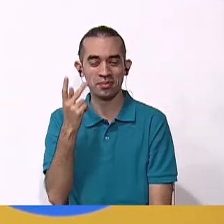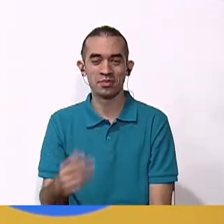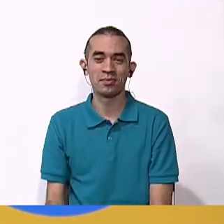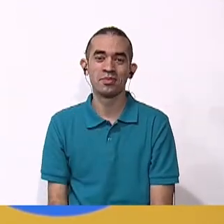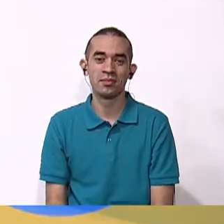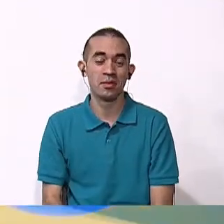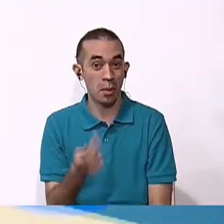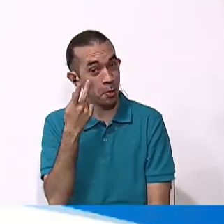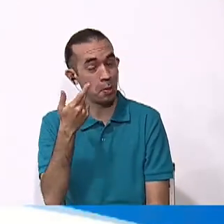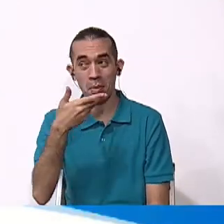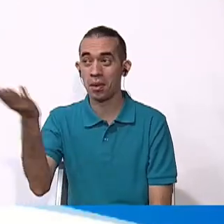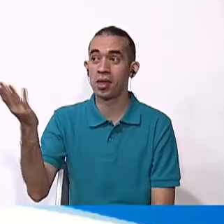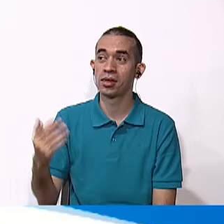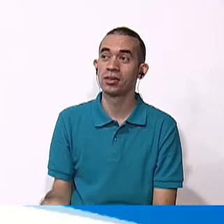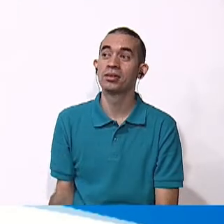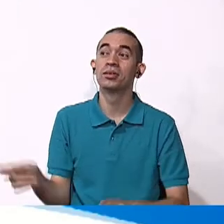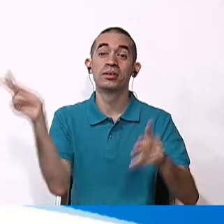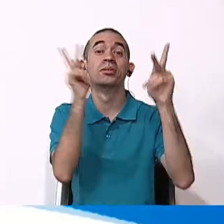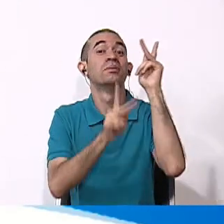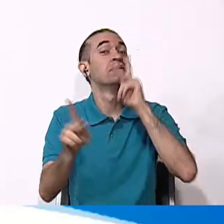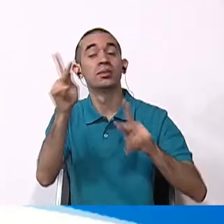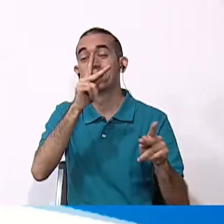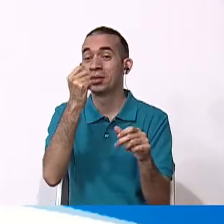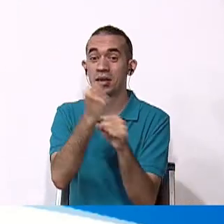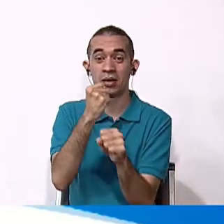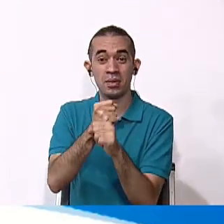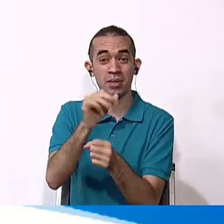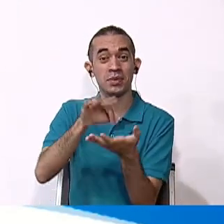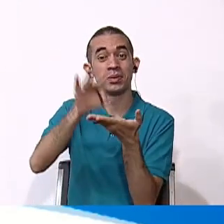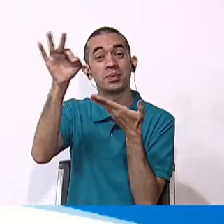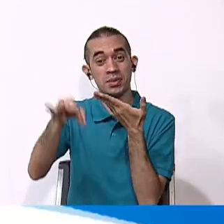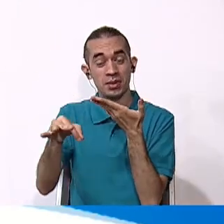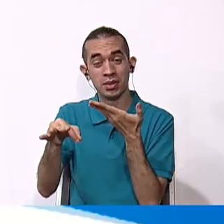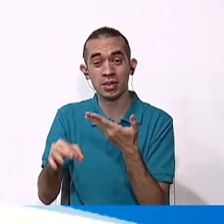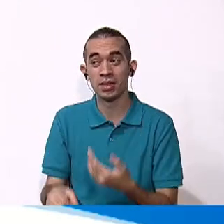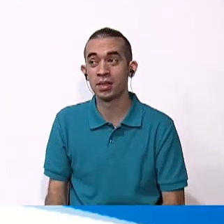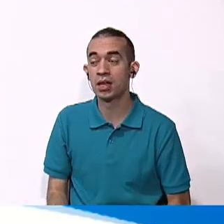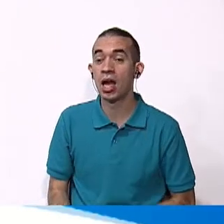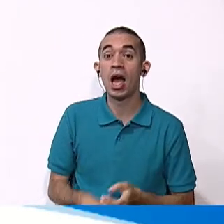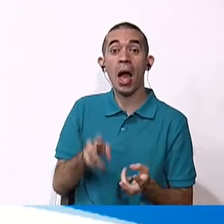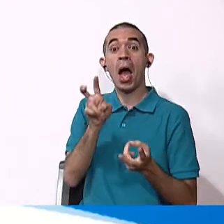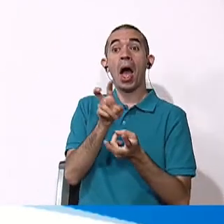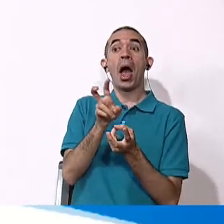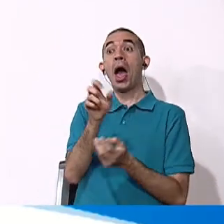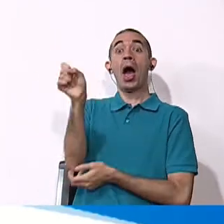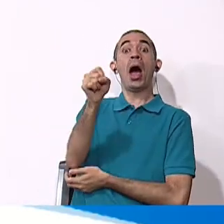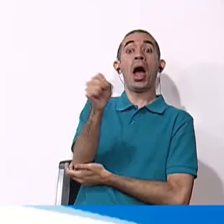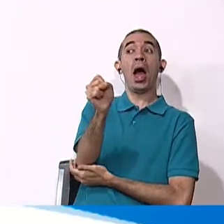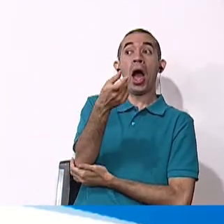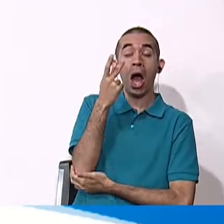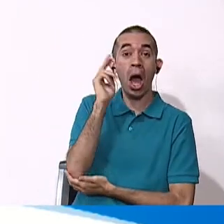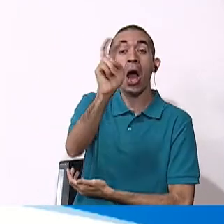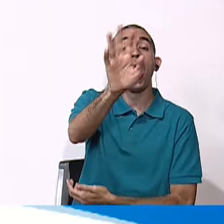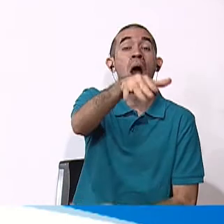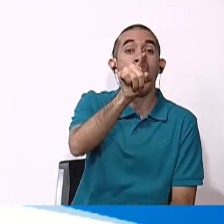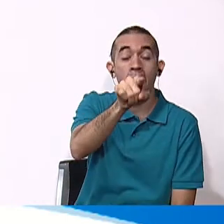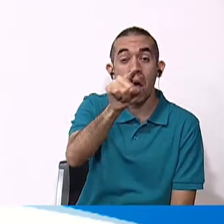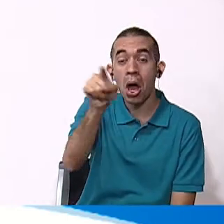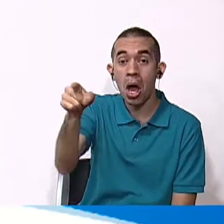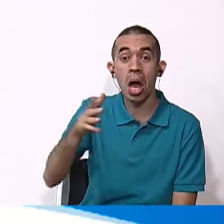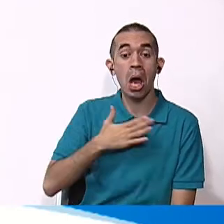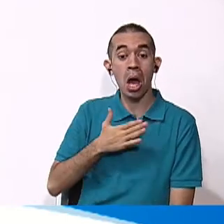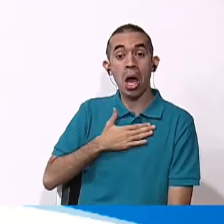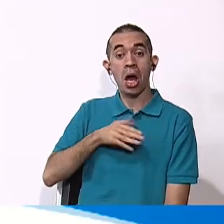Jack, look, the people who work in your school. Oh yeah, teacher, look, this